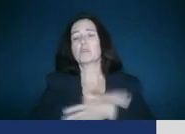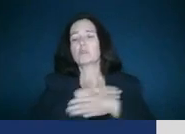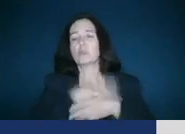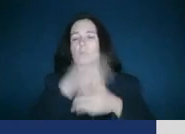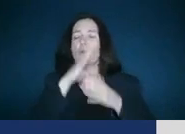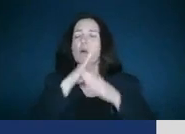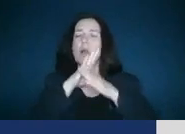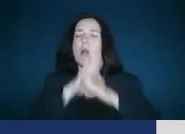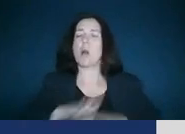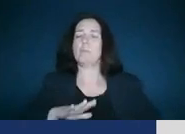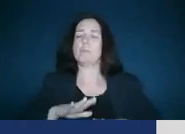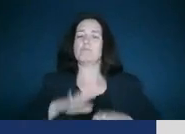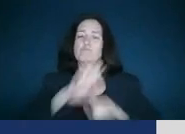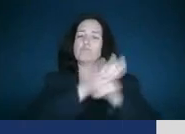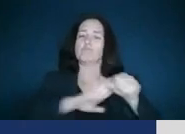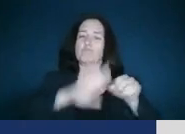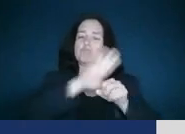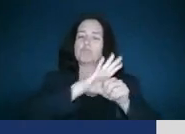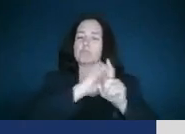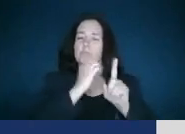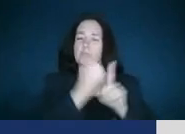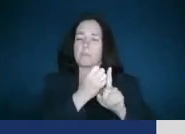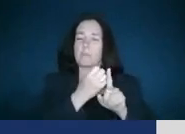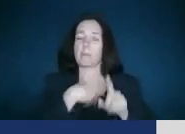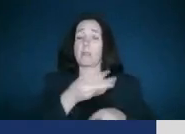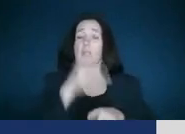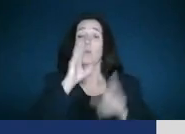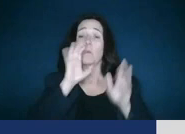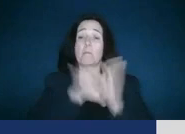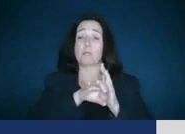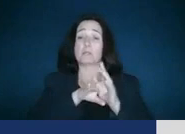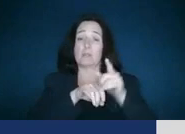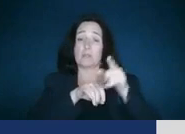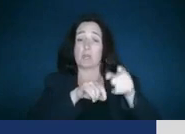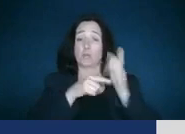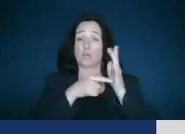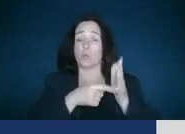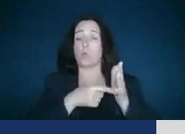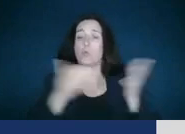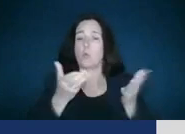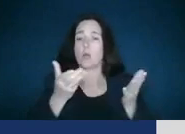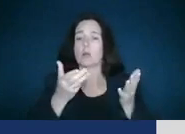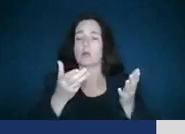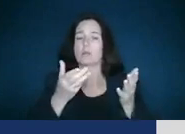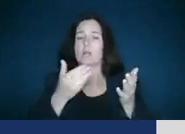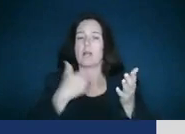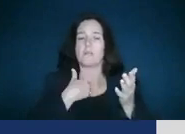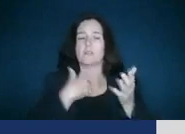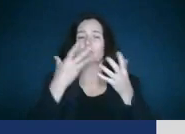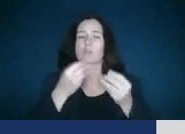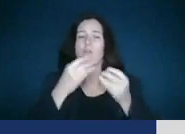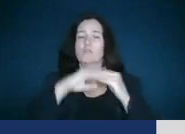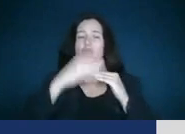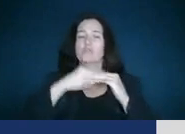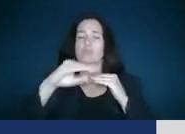calming atmosphere of the room. There are 2 photographs in this slide of the room, and it shows that it's furnished with a soft